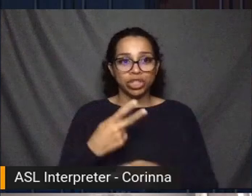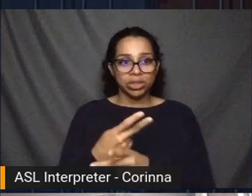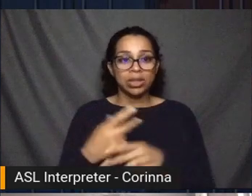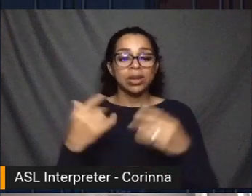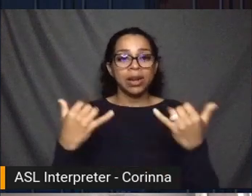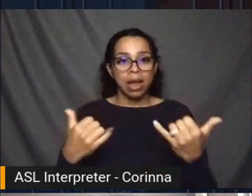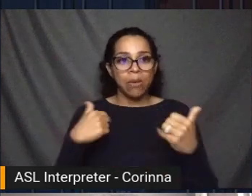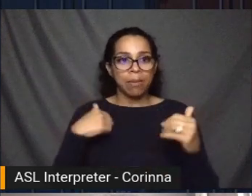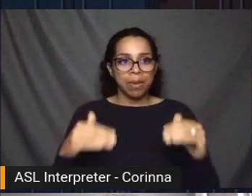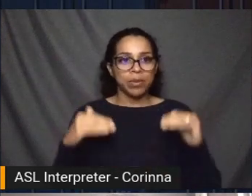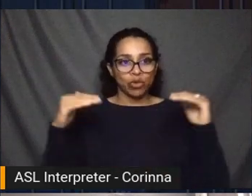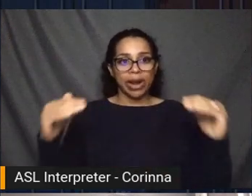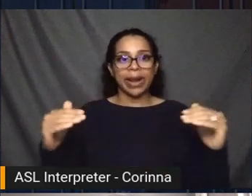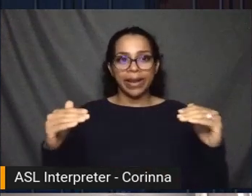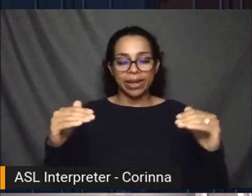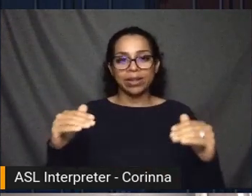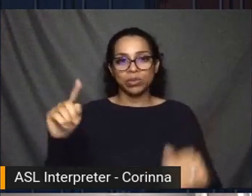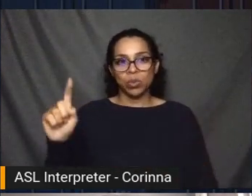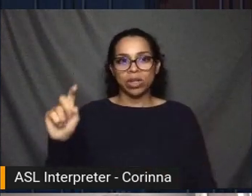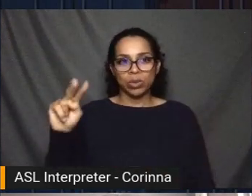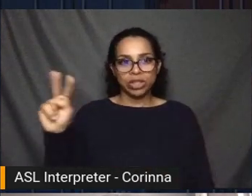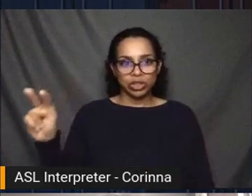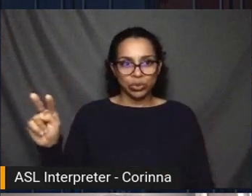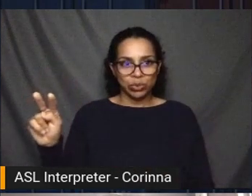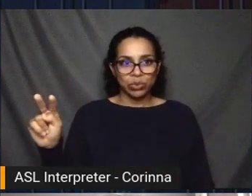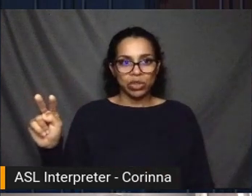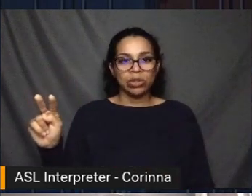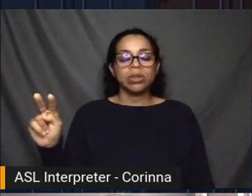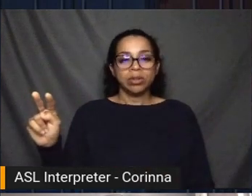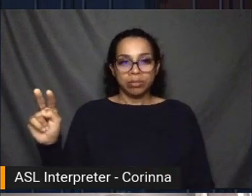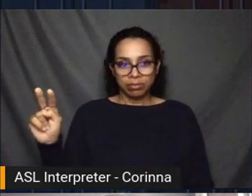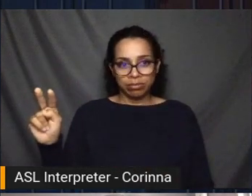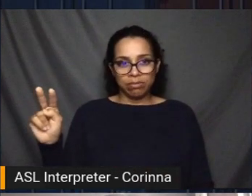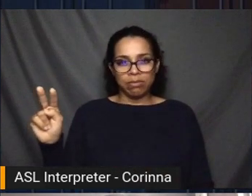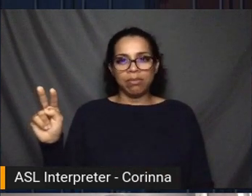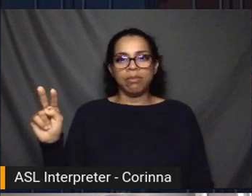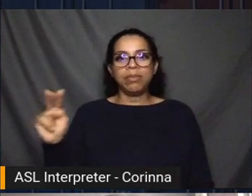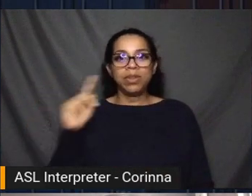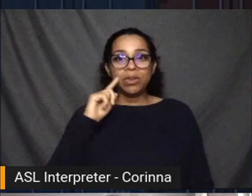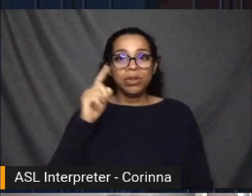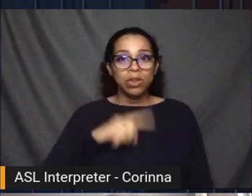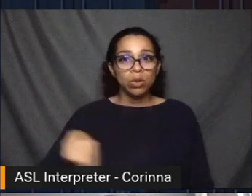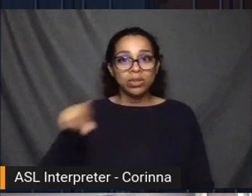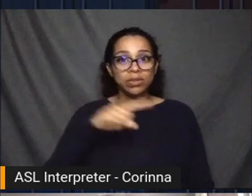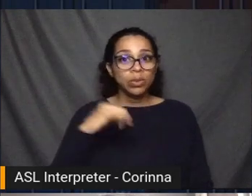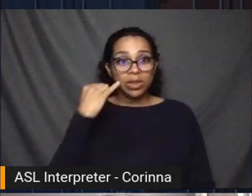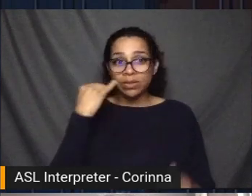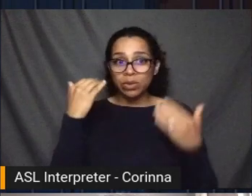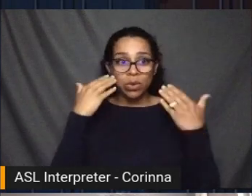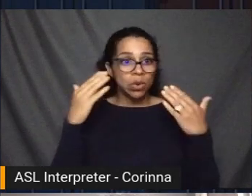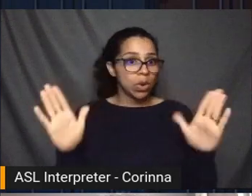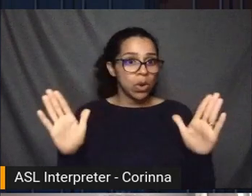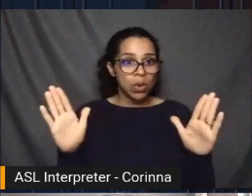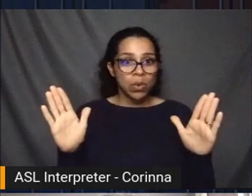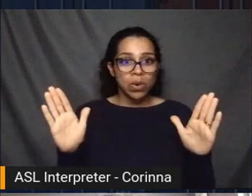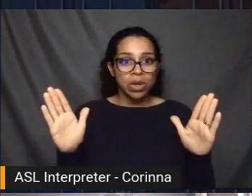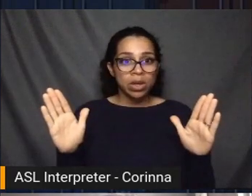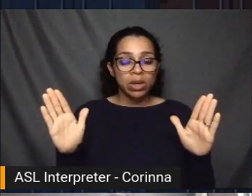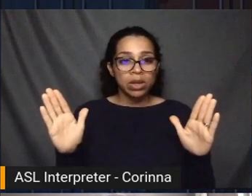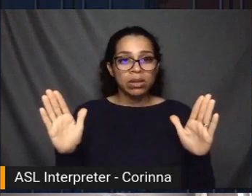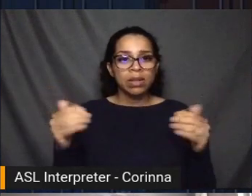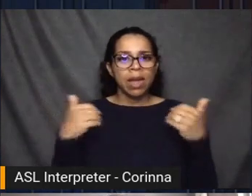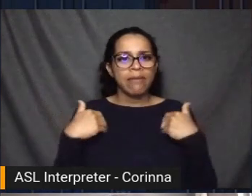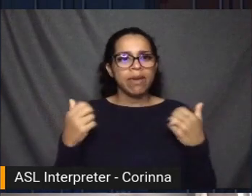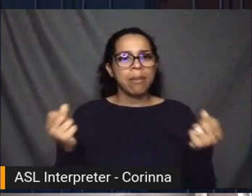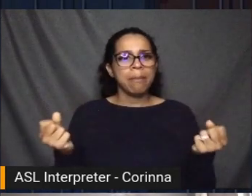upgrading to Kubernetes 122. Now, for those of you who don't know, in Kubernetes 122, there was a bunch